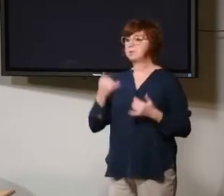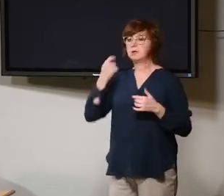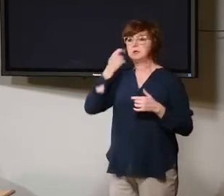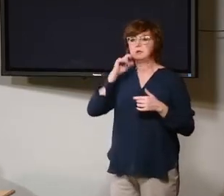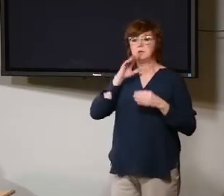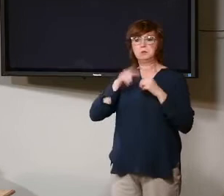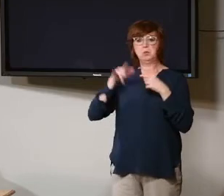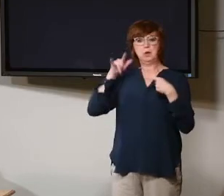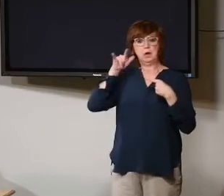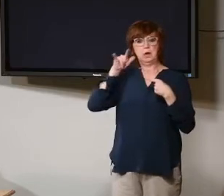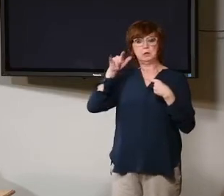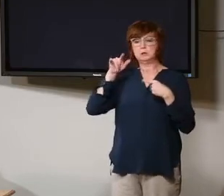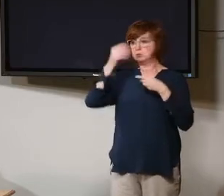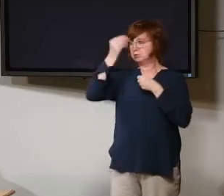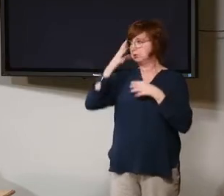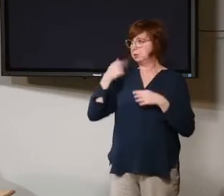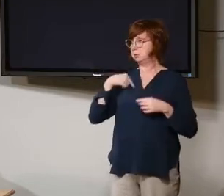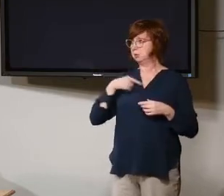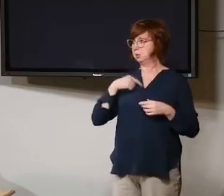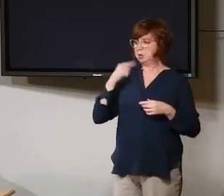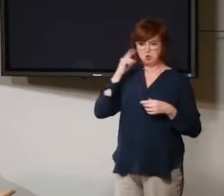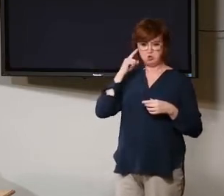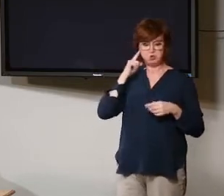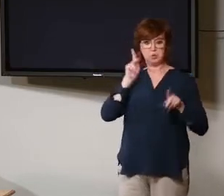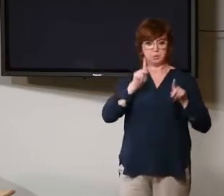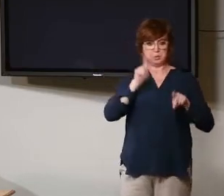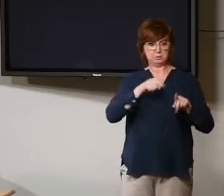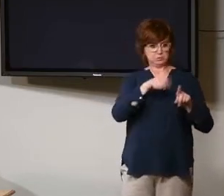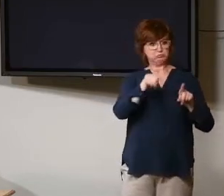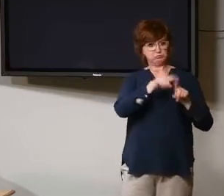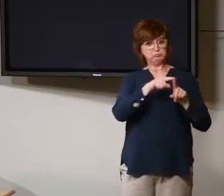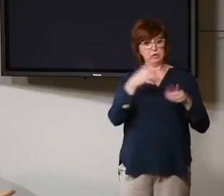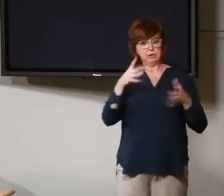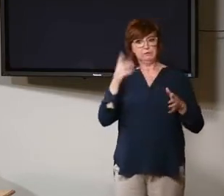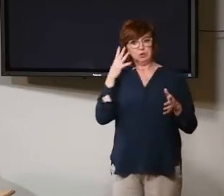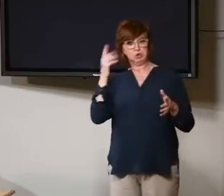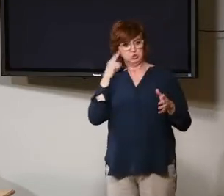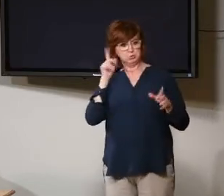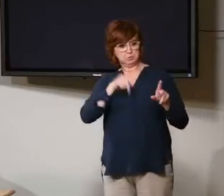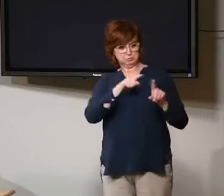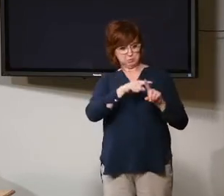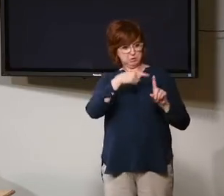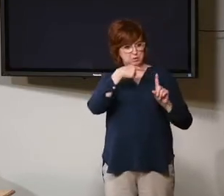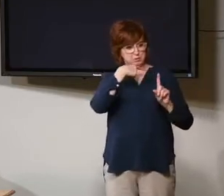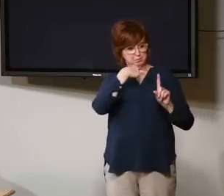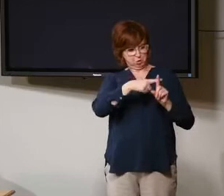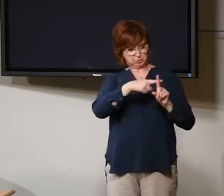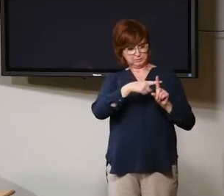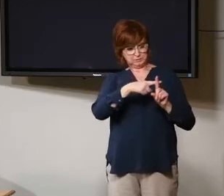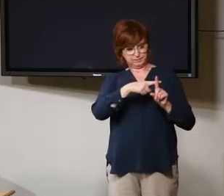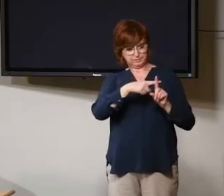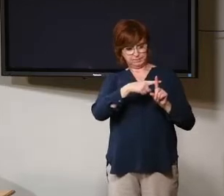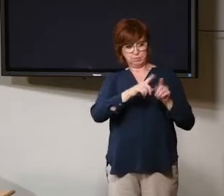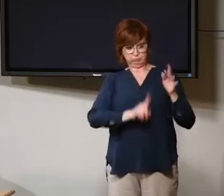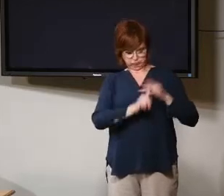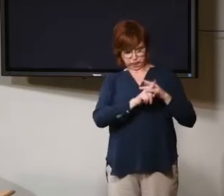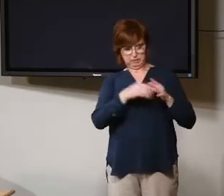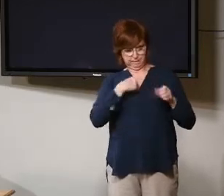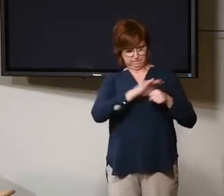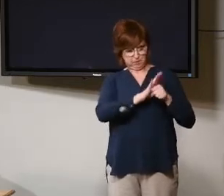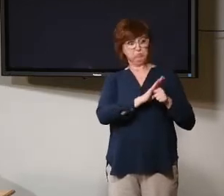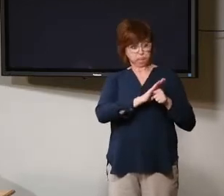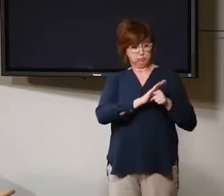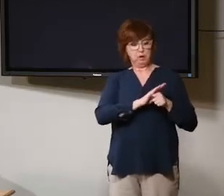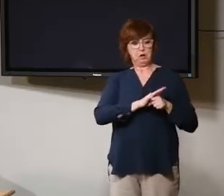received information from people who said they've tested positive for COVID-19 and their flights aren't on there, even though they've shared the information. So I